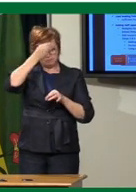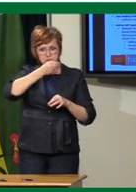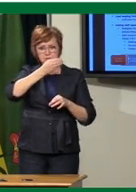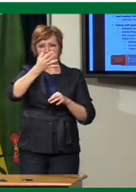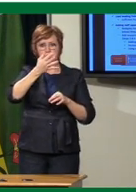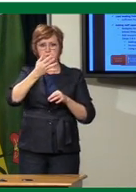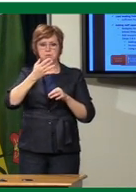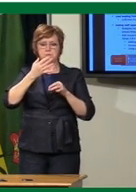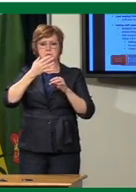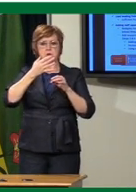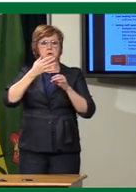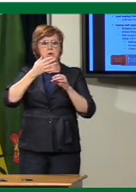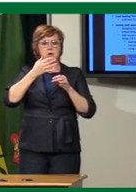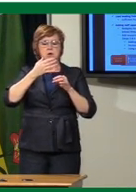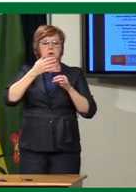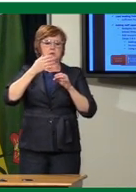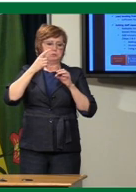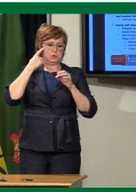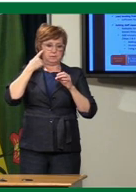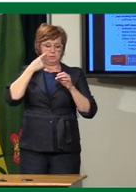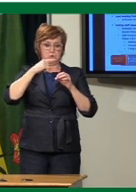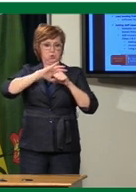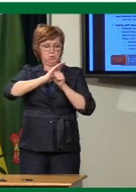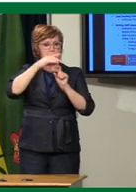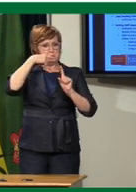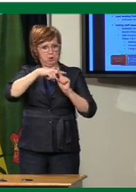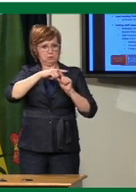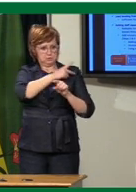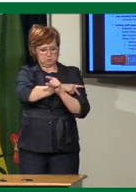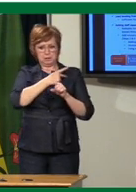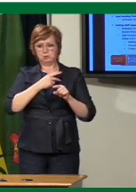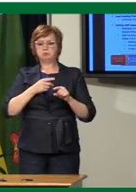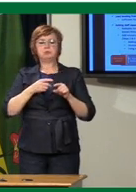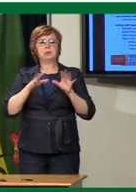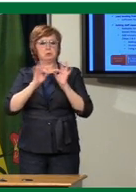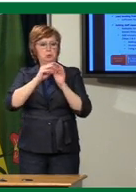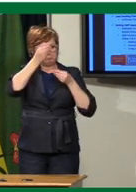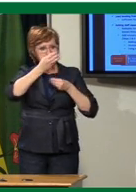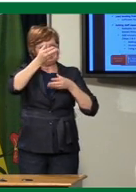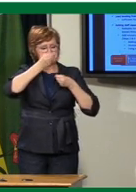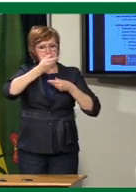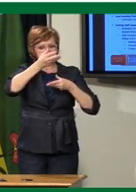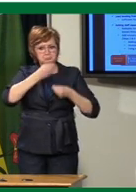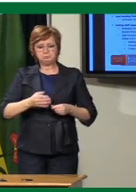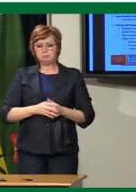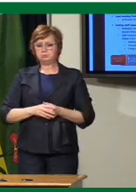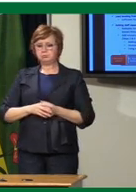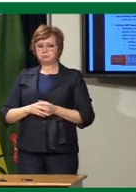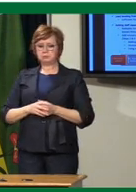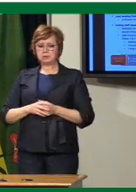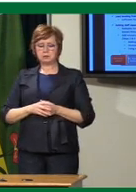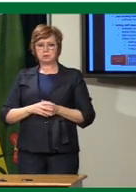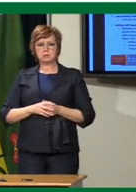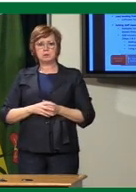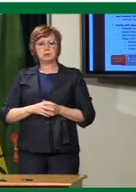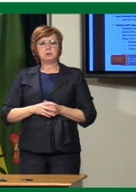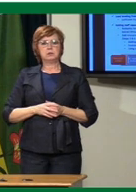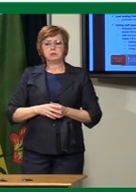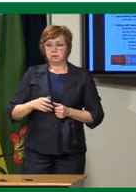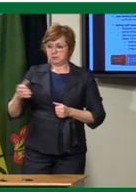of contacts. We are typically bringing those people into this process through service slowdowns in other